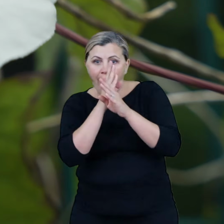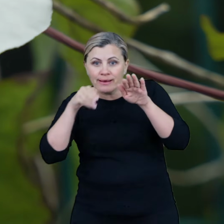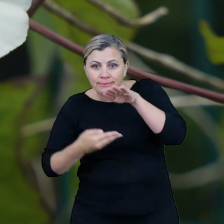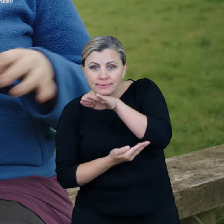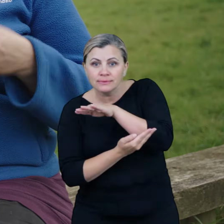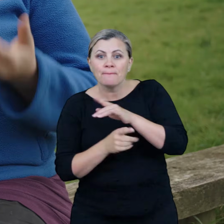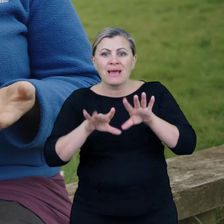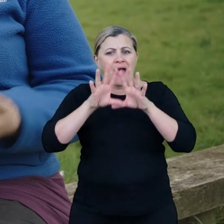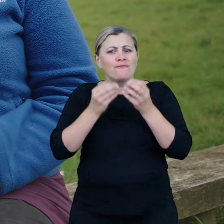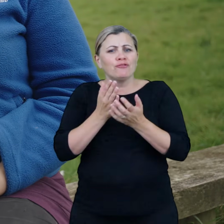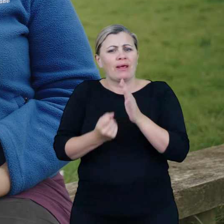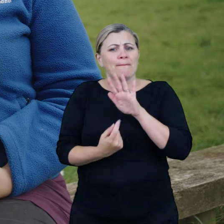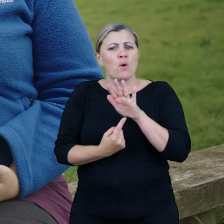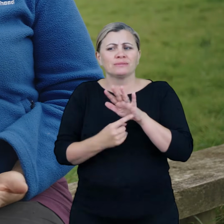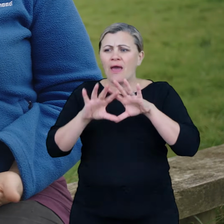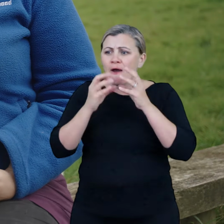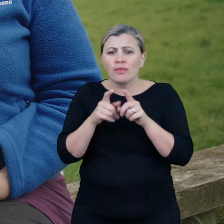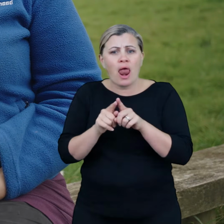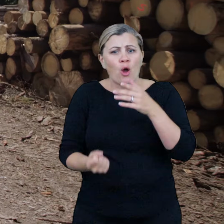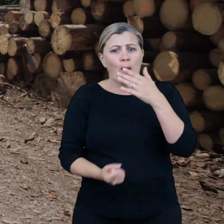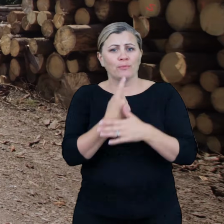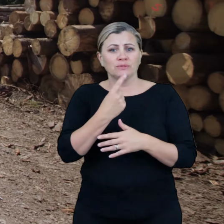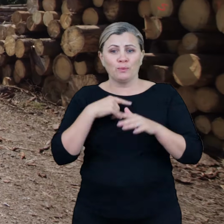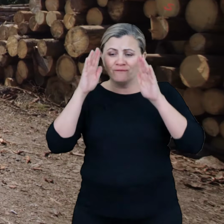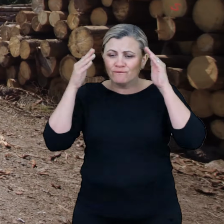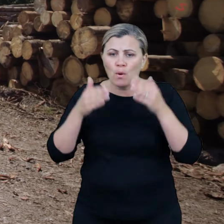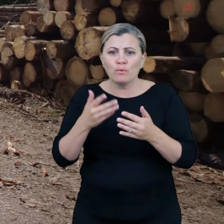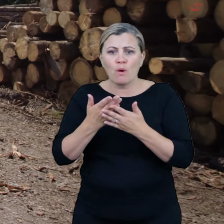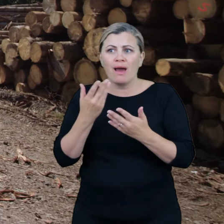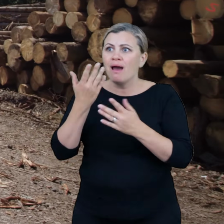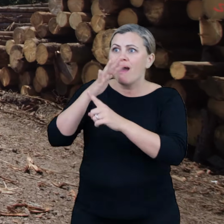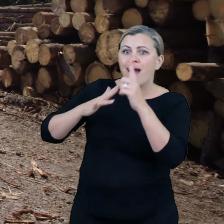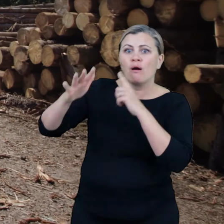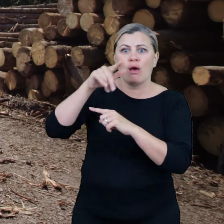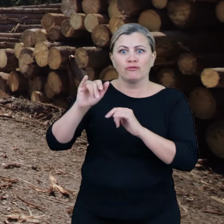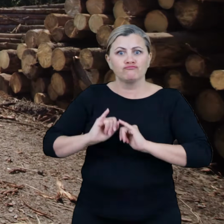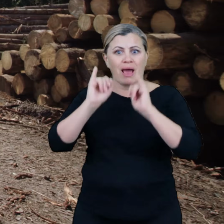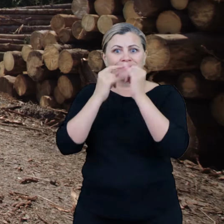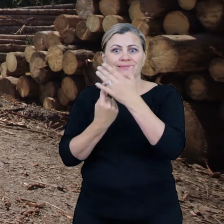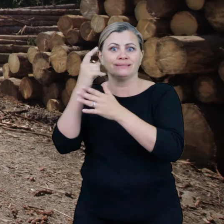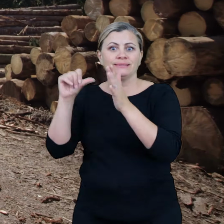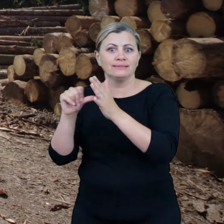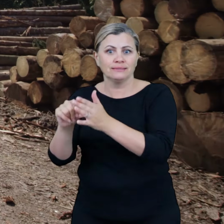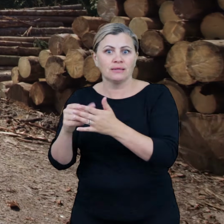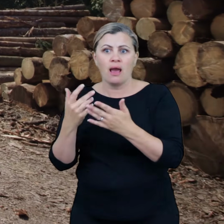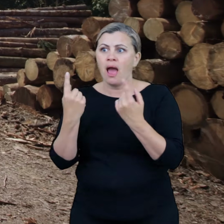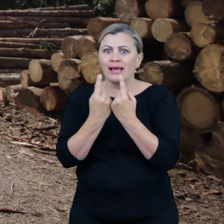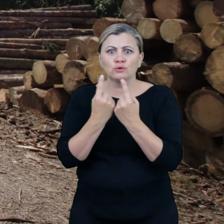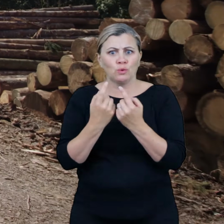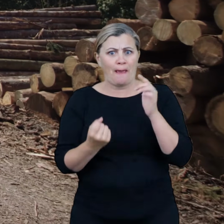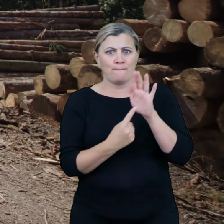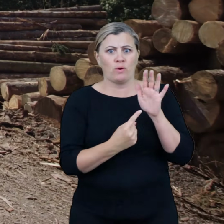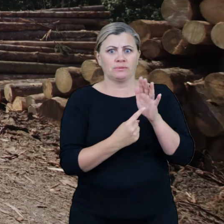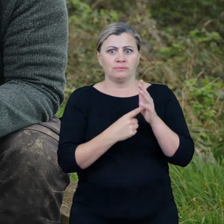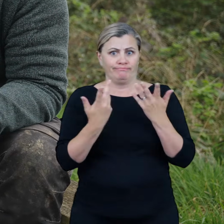hide. And yeah, everything is important. Everything's an opportunity. We focused on the ecological crisis because it's a really important